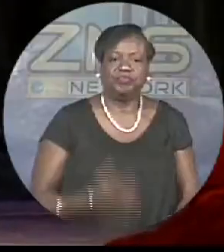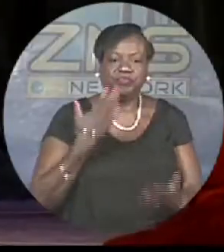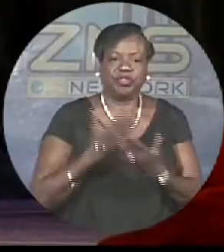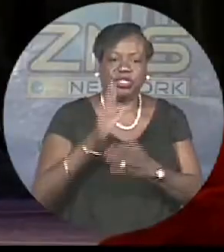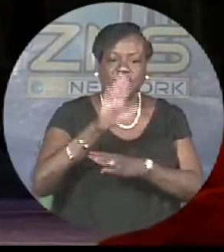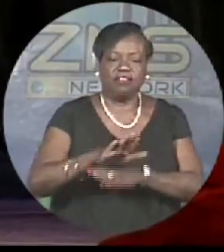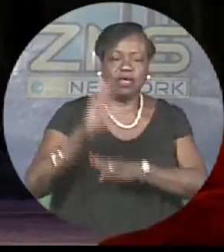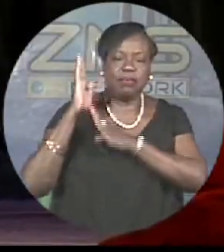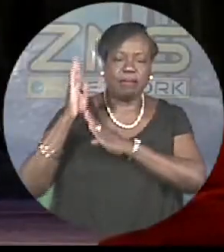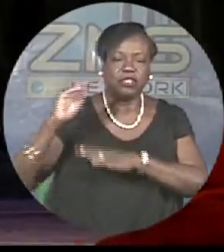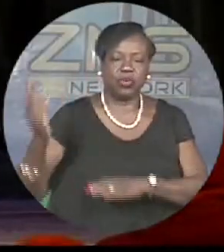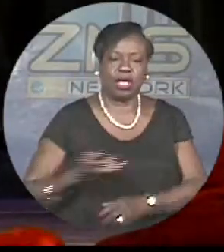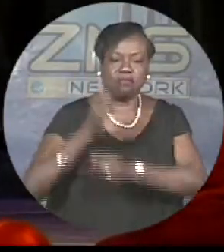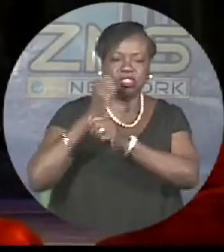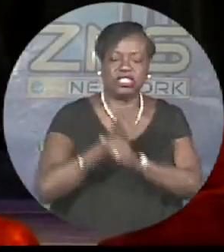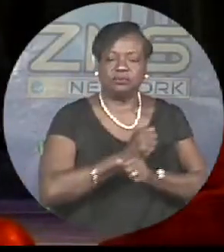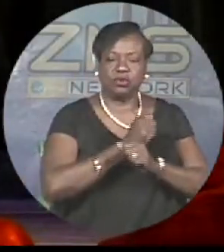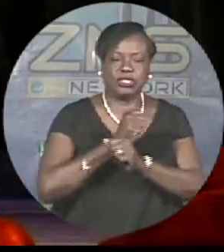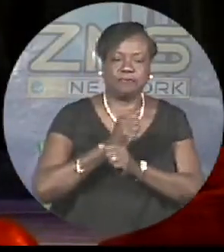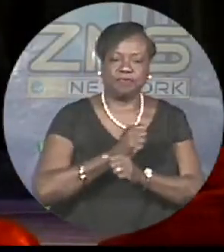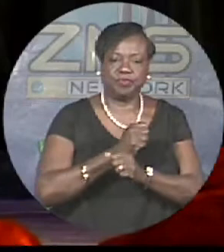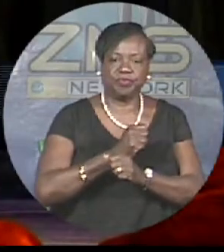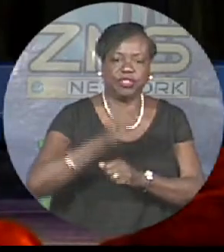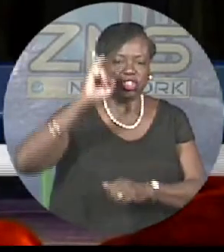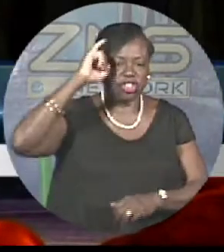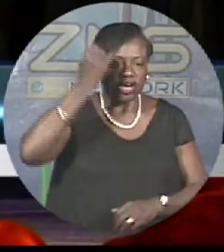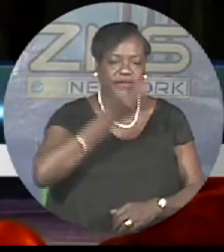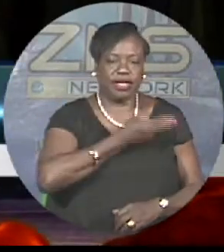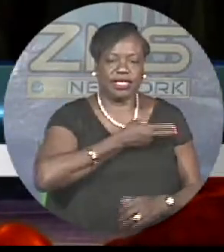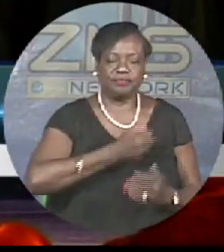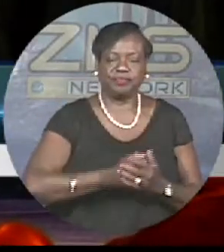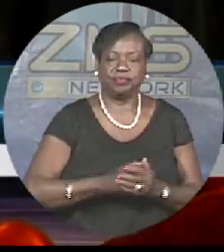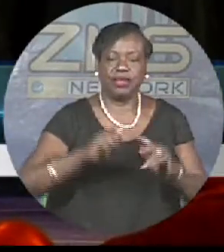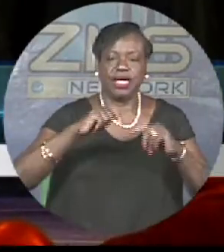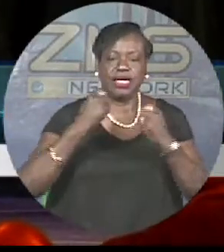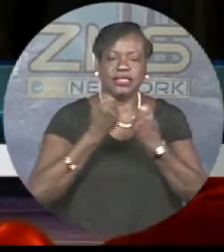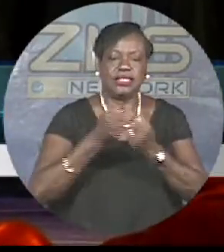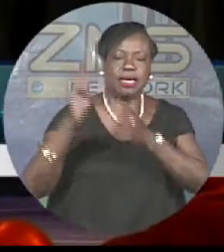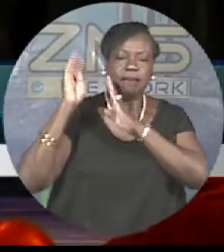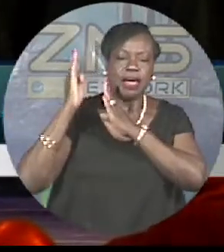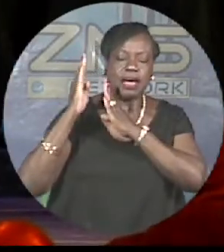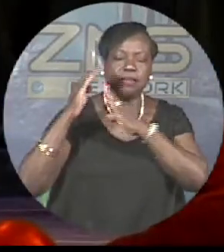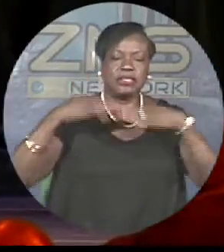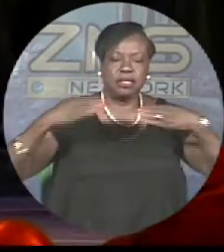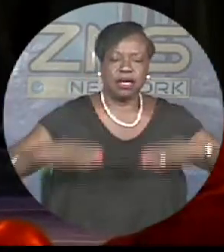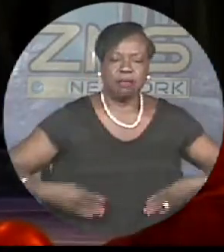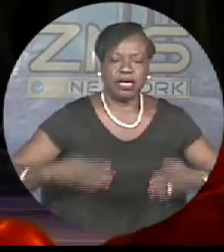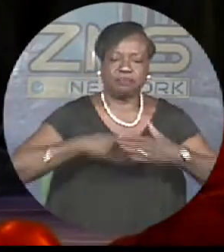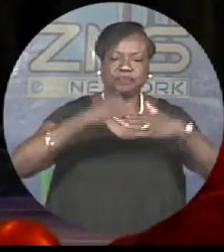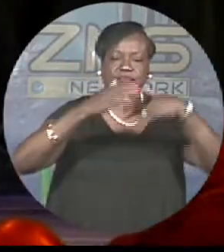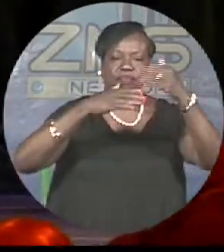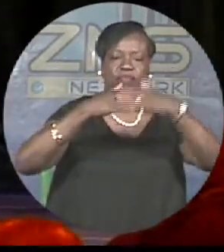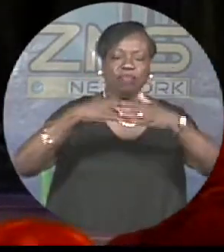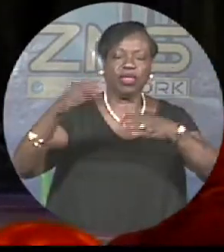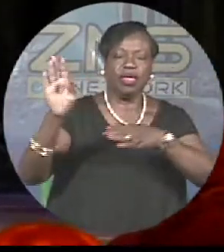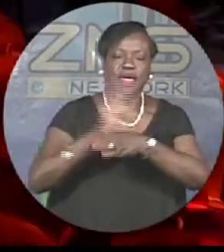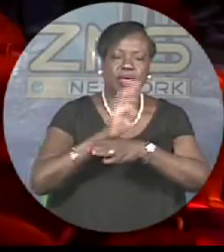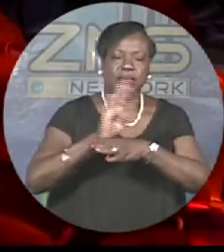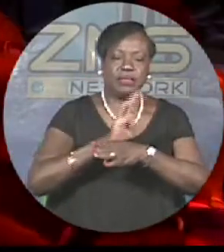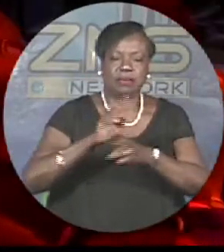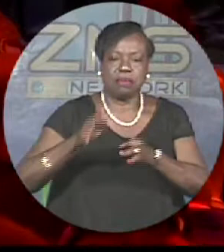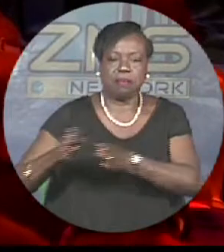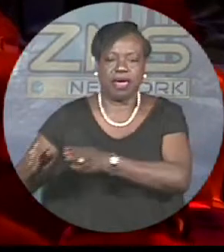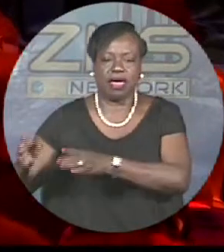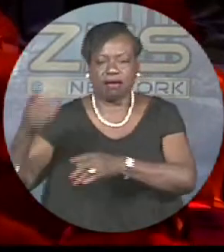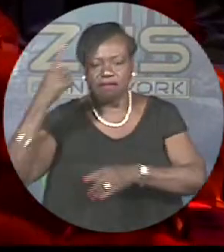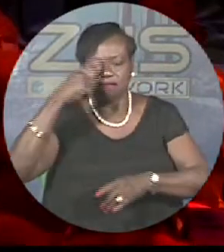Good evening, Bahamas. Welcome to sports. I'm Jared Higgs. Team Bahamas bodybuilders are busy preparing for the CAC Games.